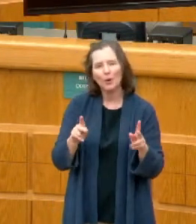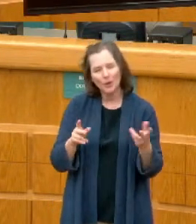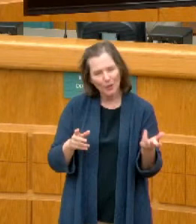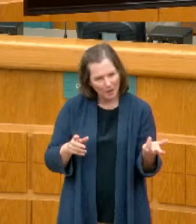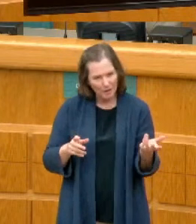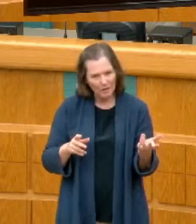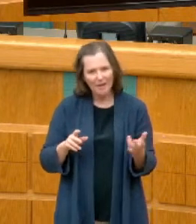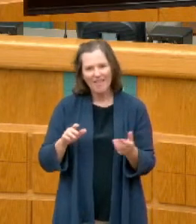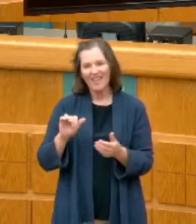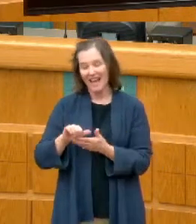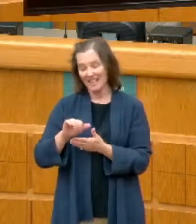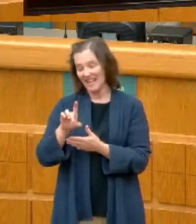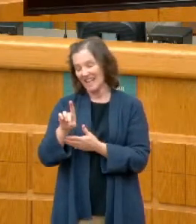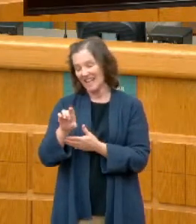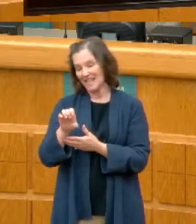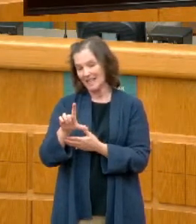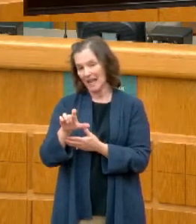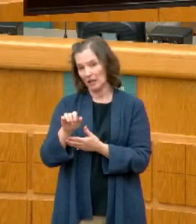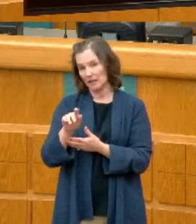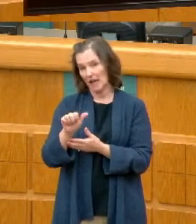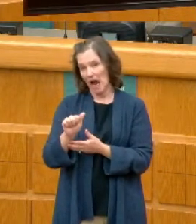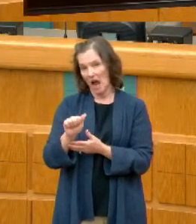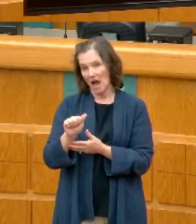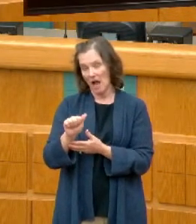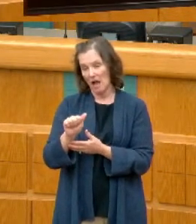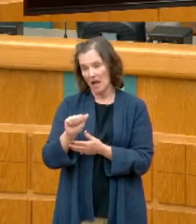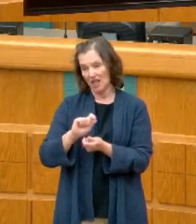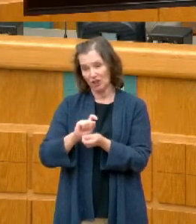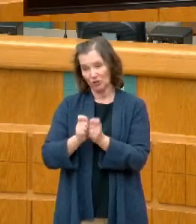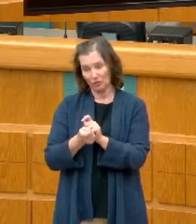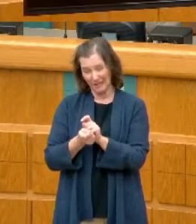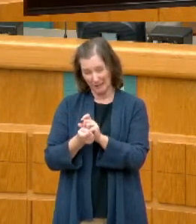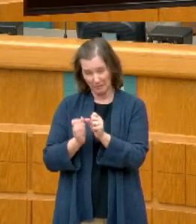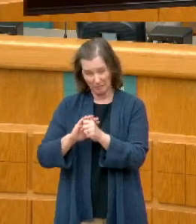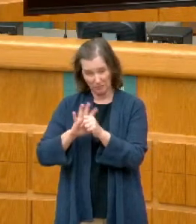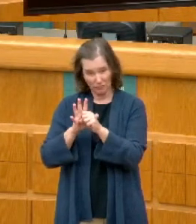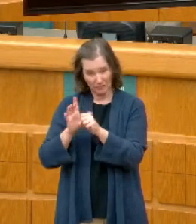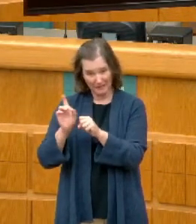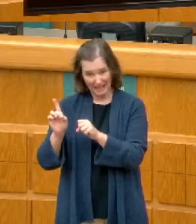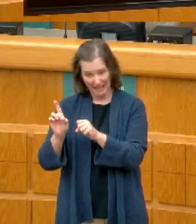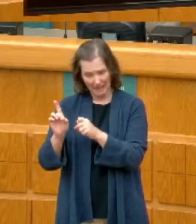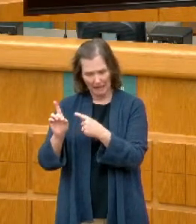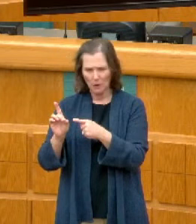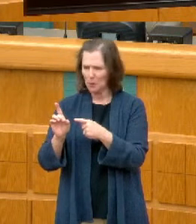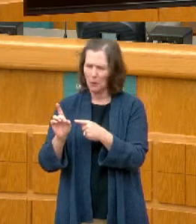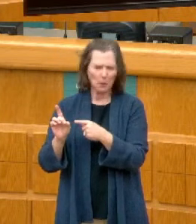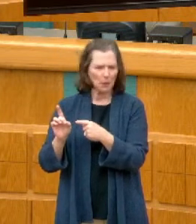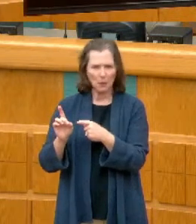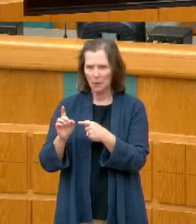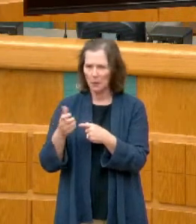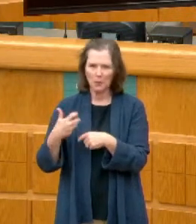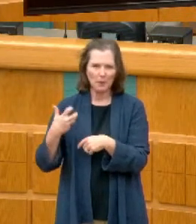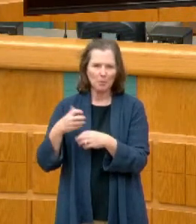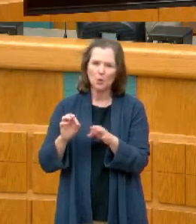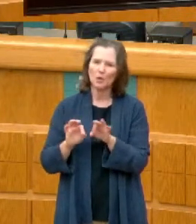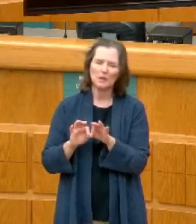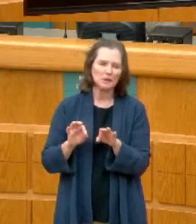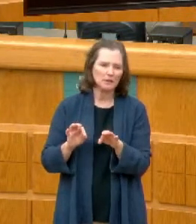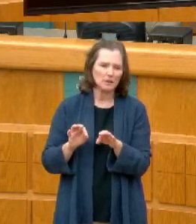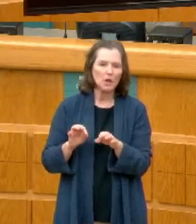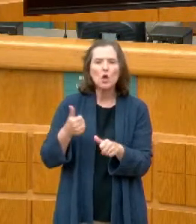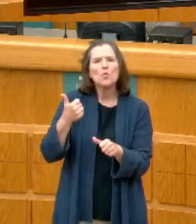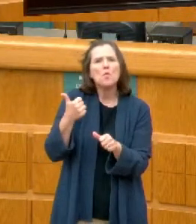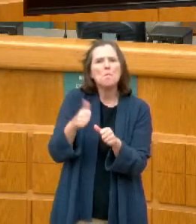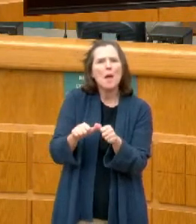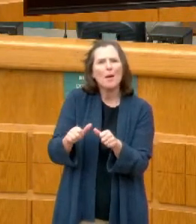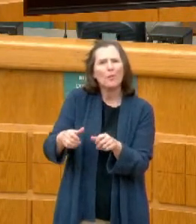the Delta variant. You remember when people waited overnight in their cars, slept at the fairgrounds